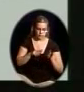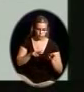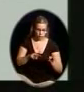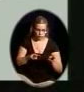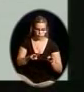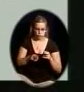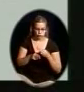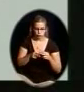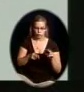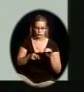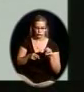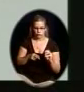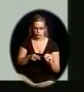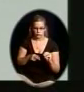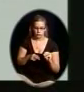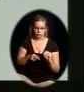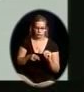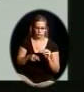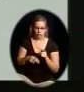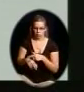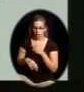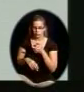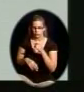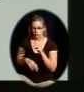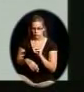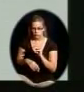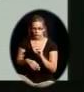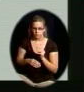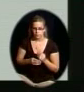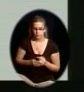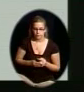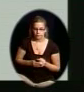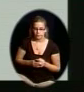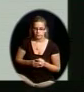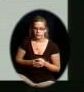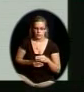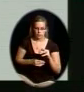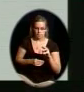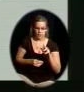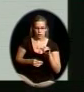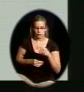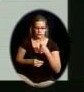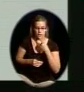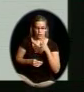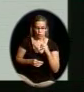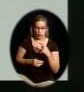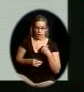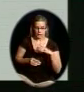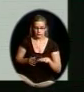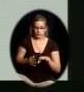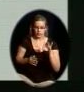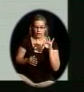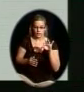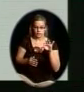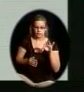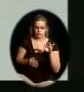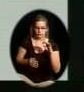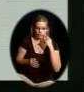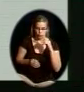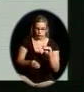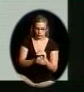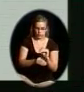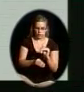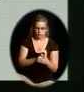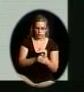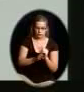with short-term process measures and long-term process measures. As Mary mentioned, the one I selected, or we selected for